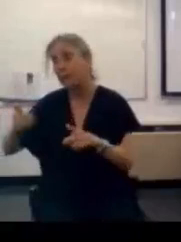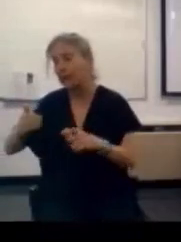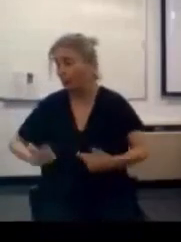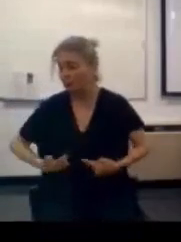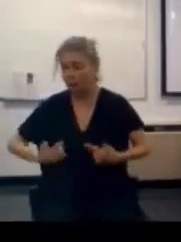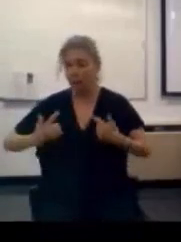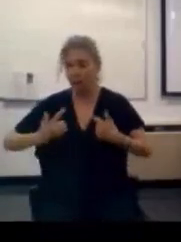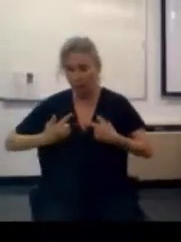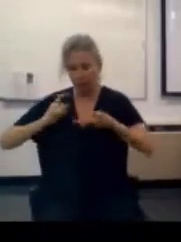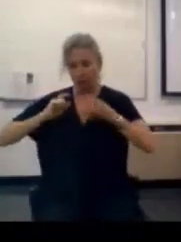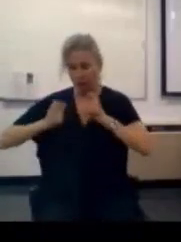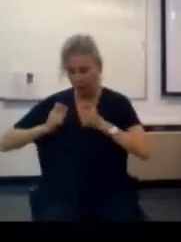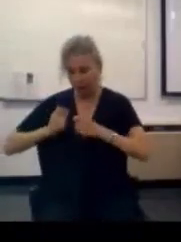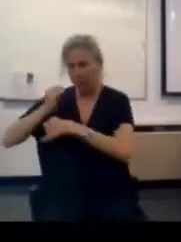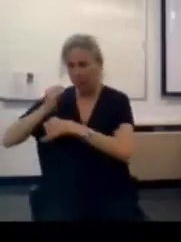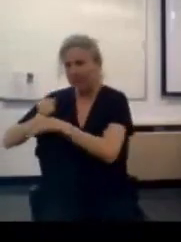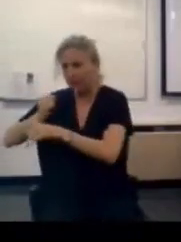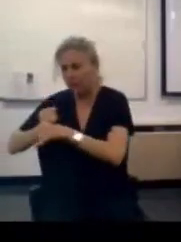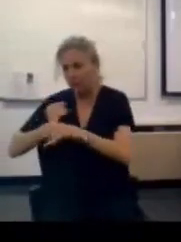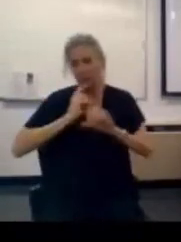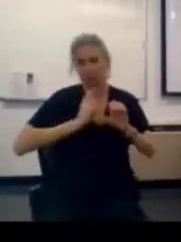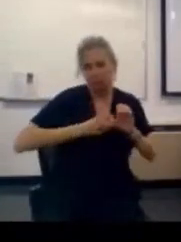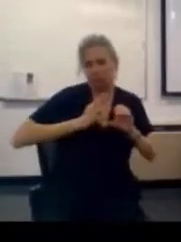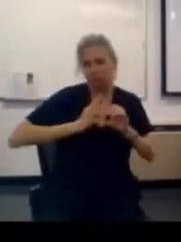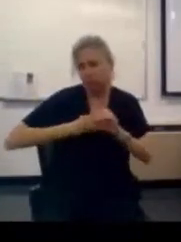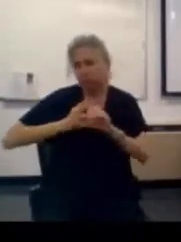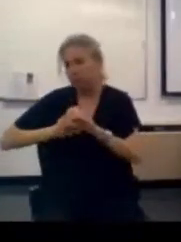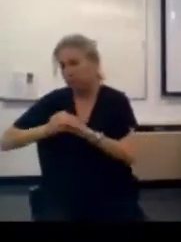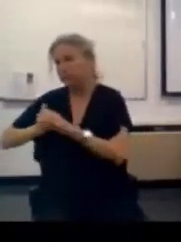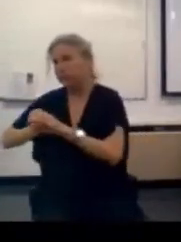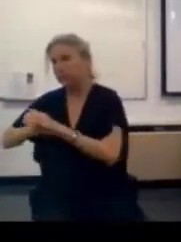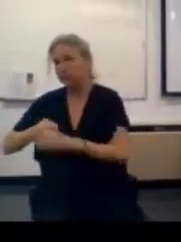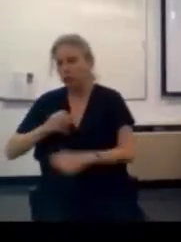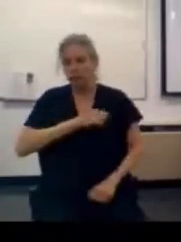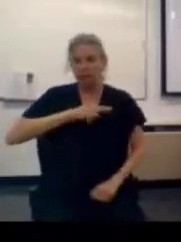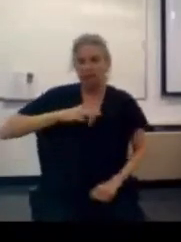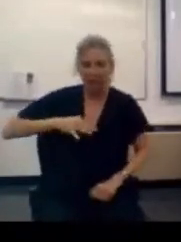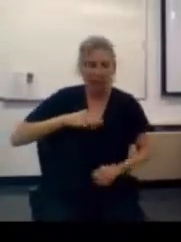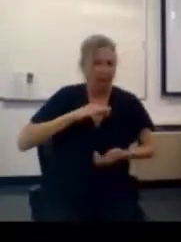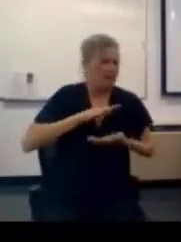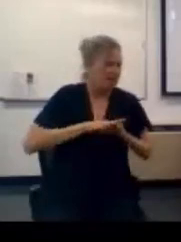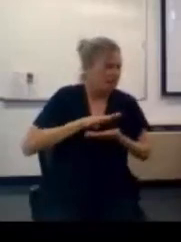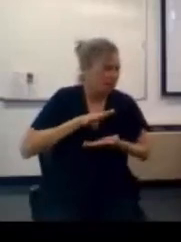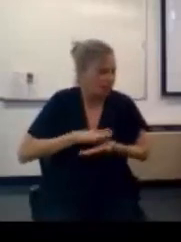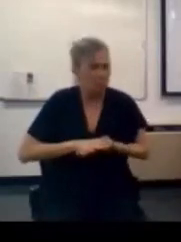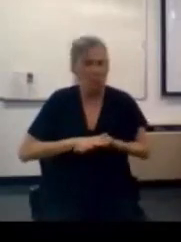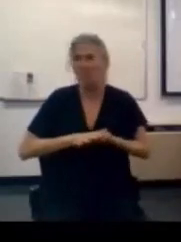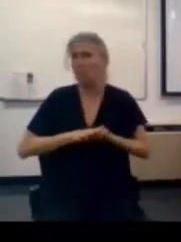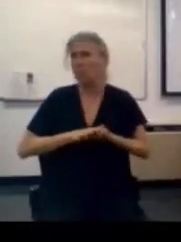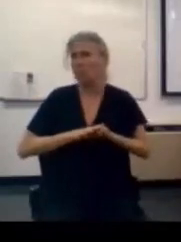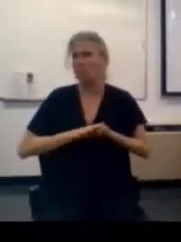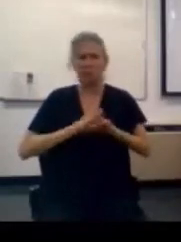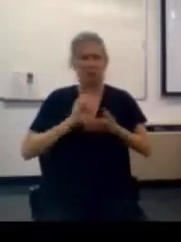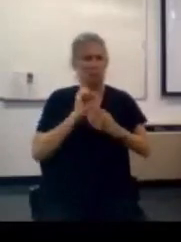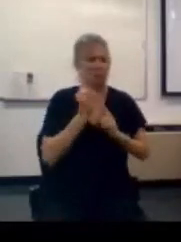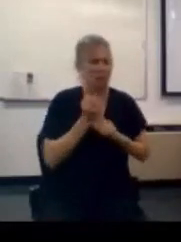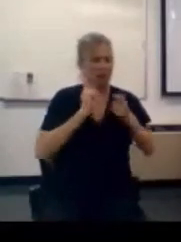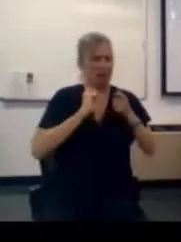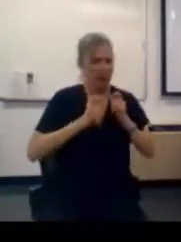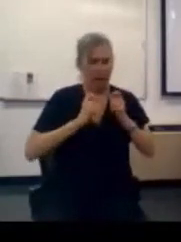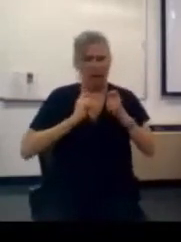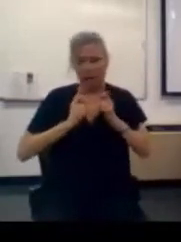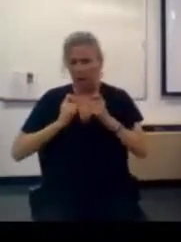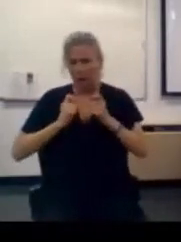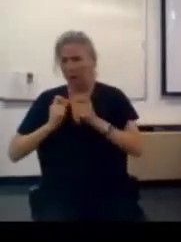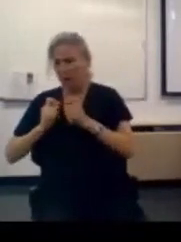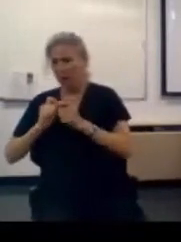I made a lot of change in my life, going from institution to institution, different staff, different schools,